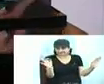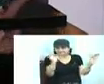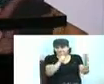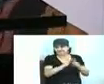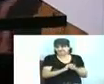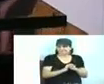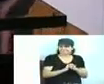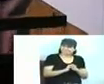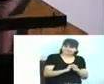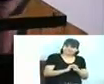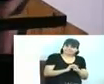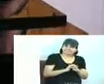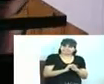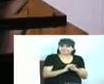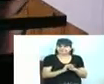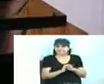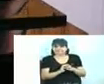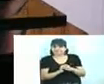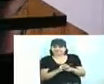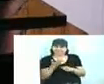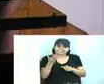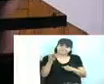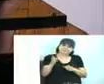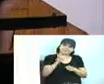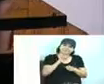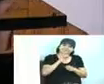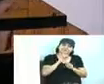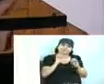it. There is no